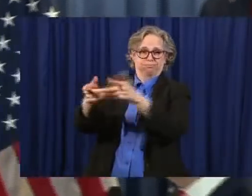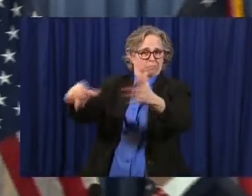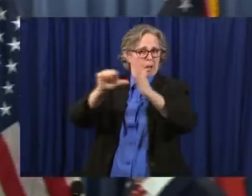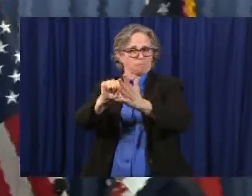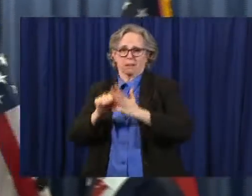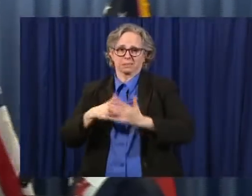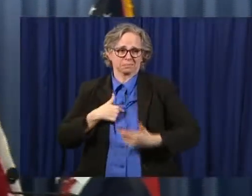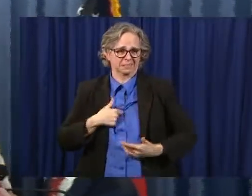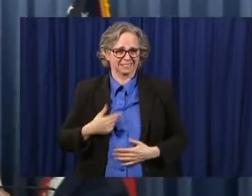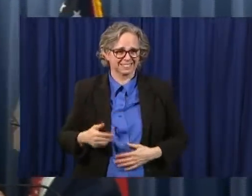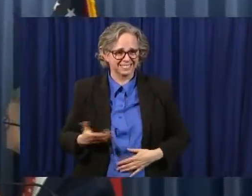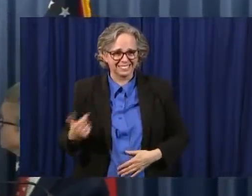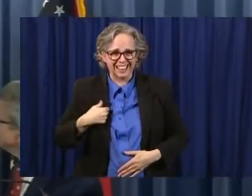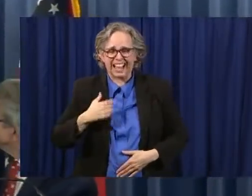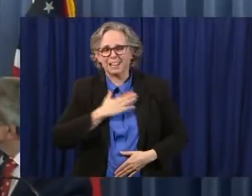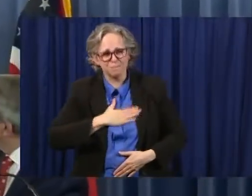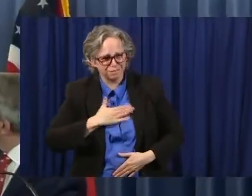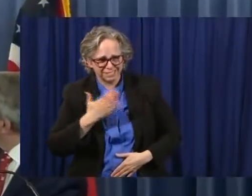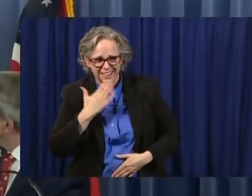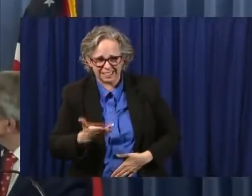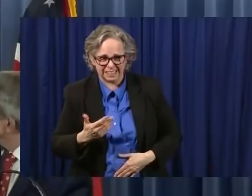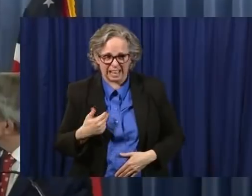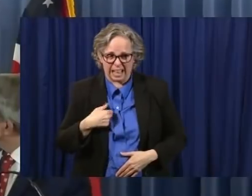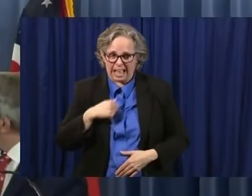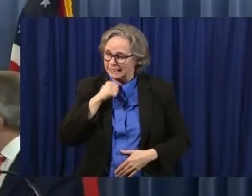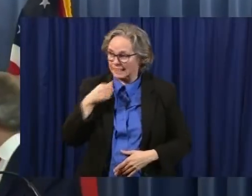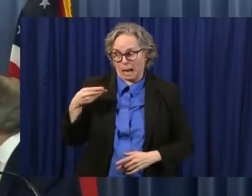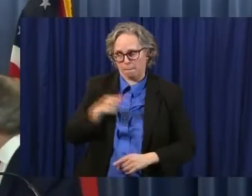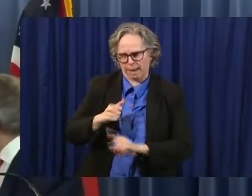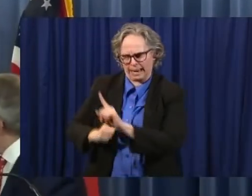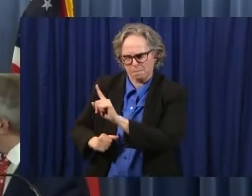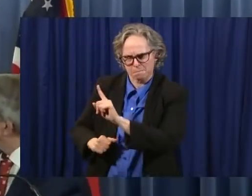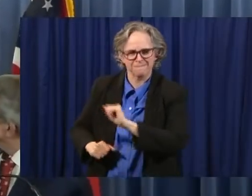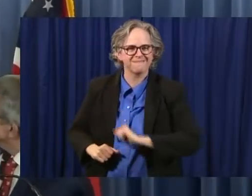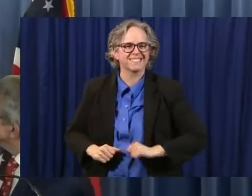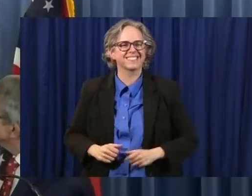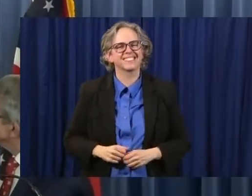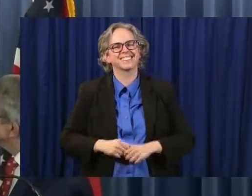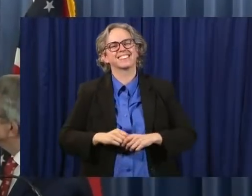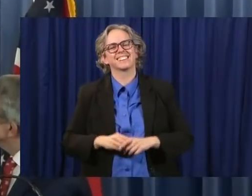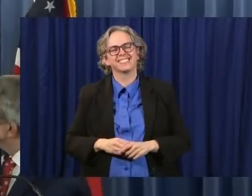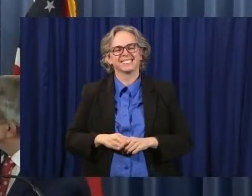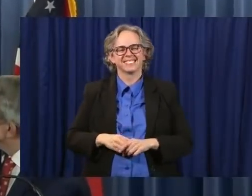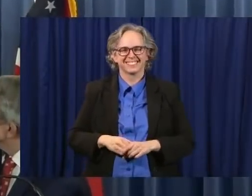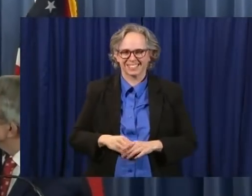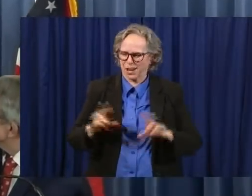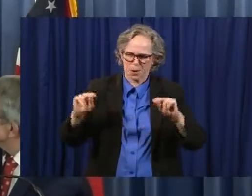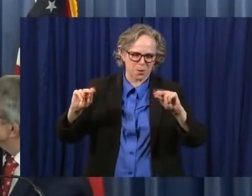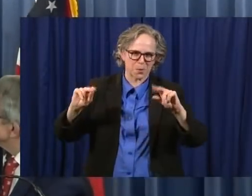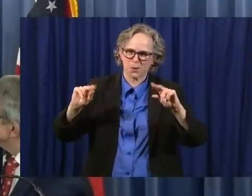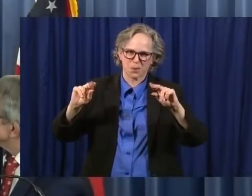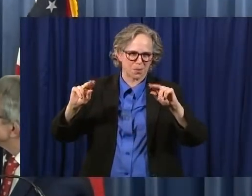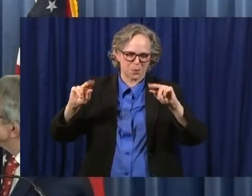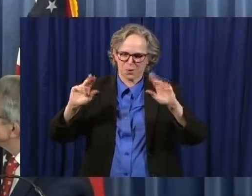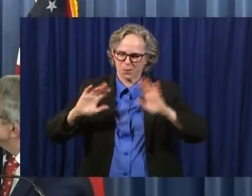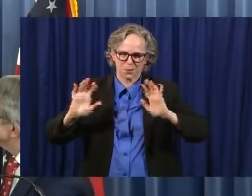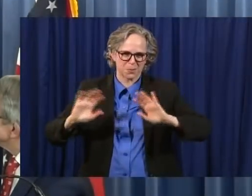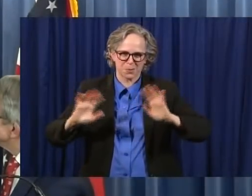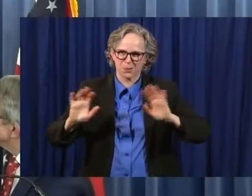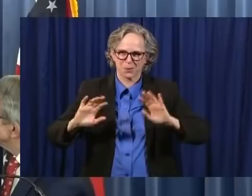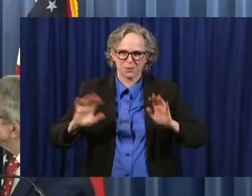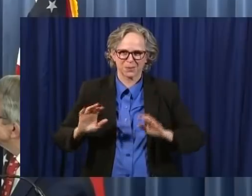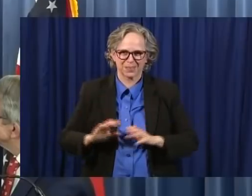did not pay him. No. The university pays me. No, you really are. I